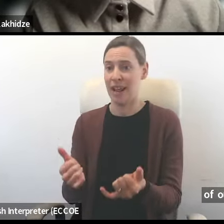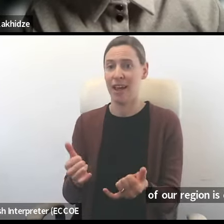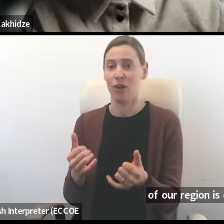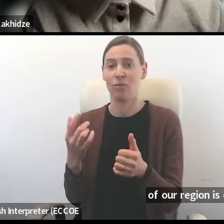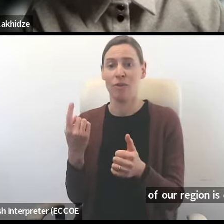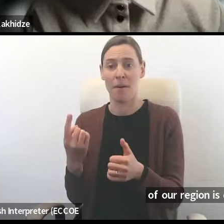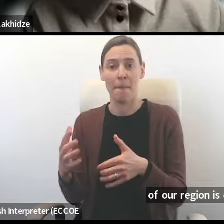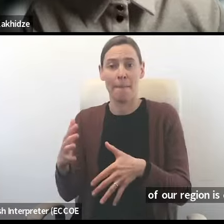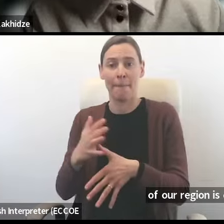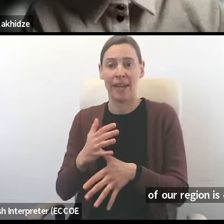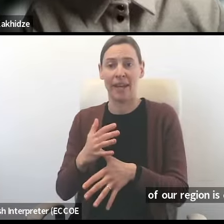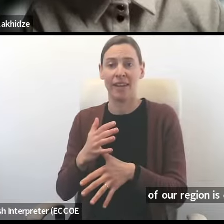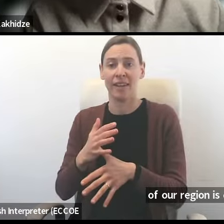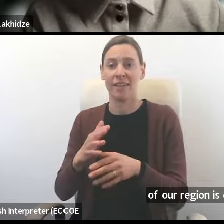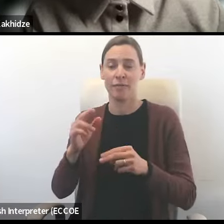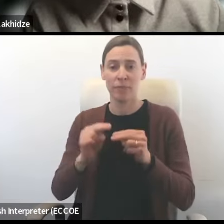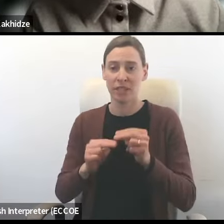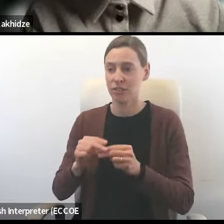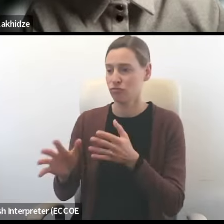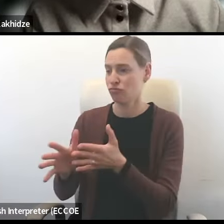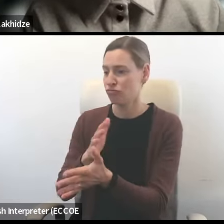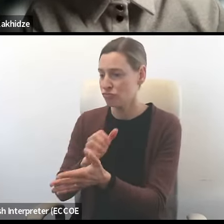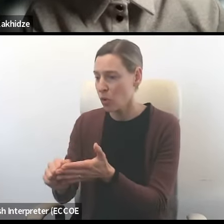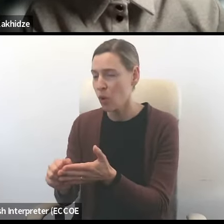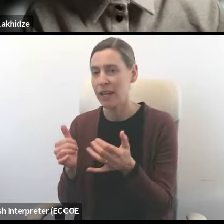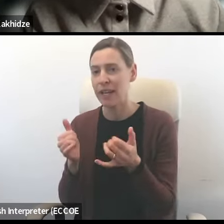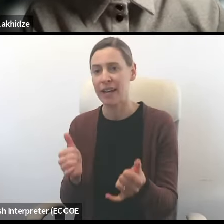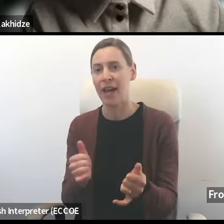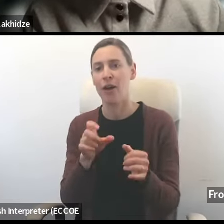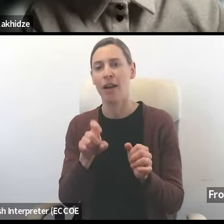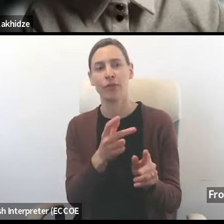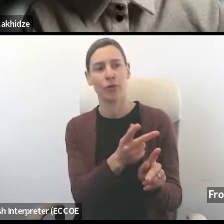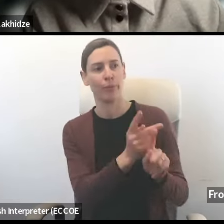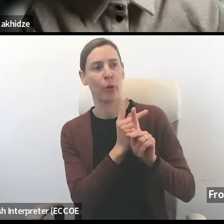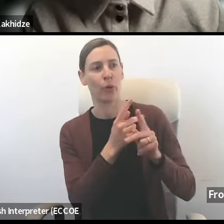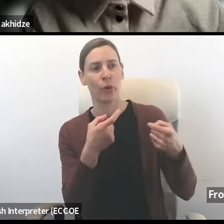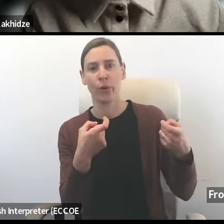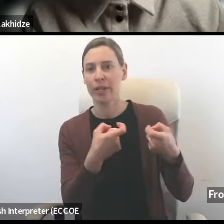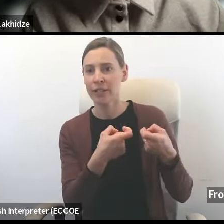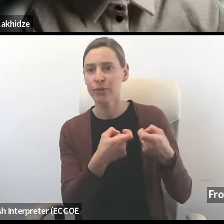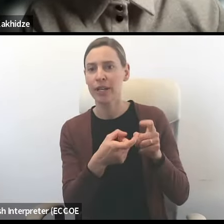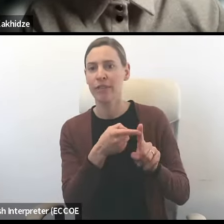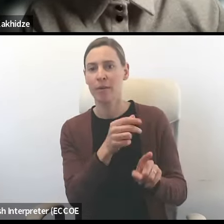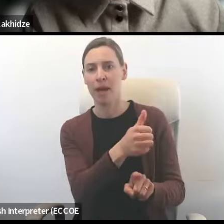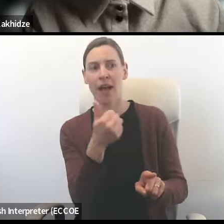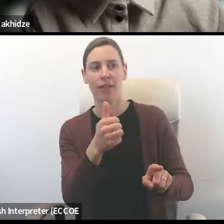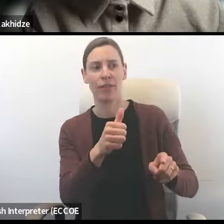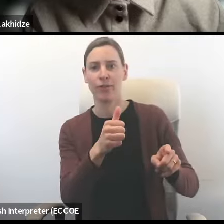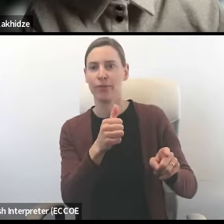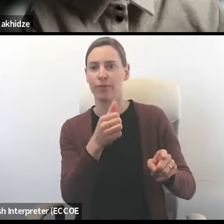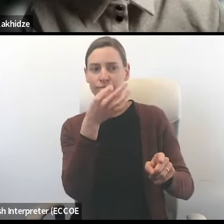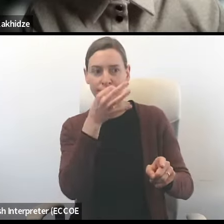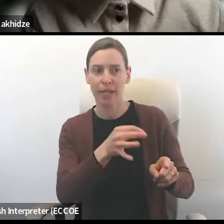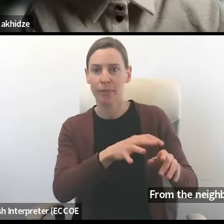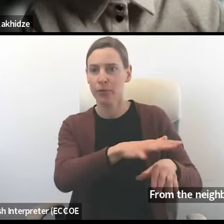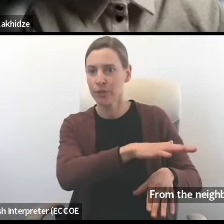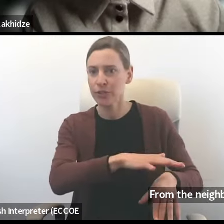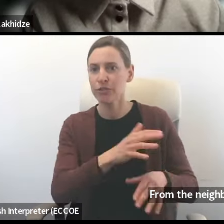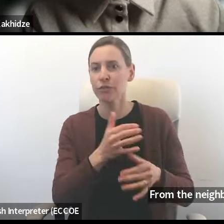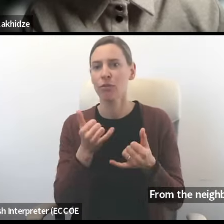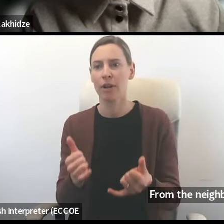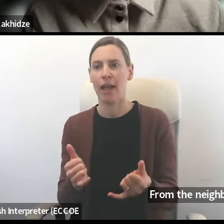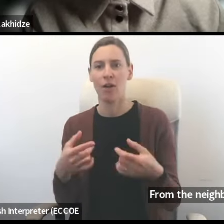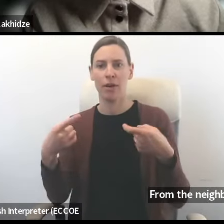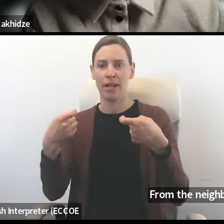the neighboring regions, and for that reason we have a shortage of the power and we have